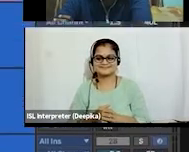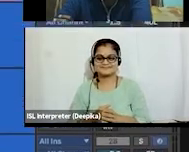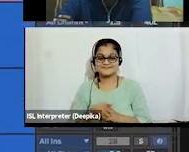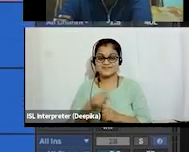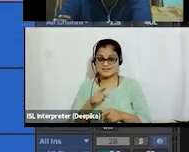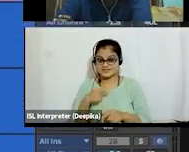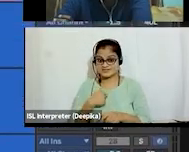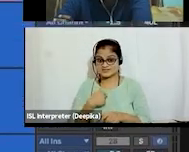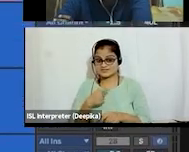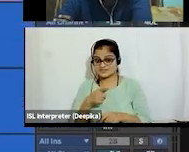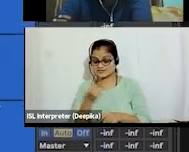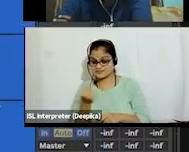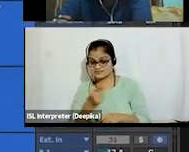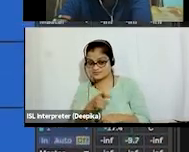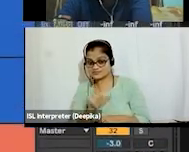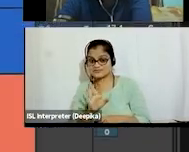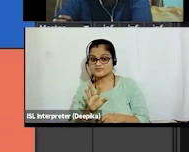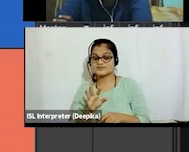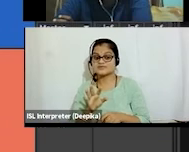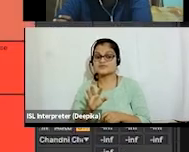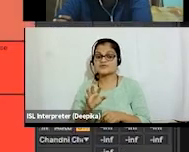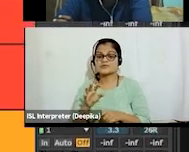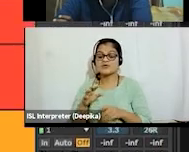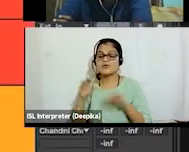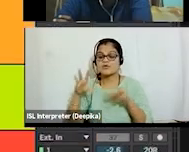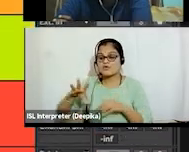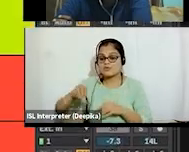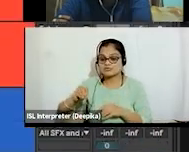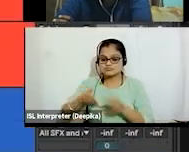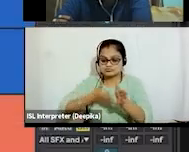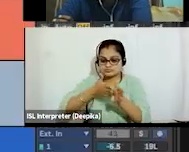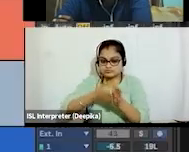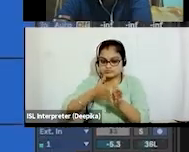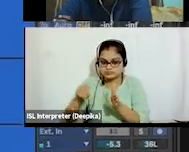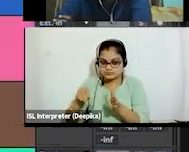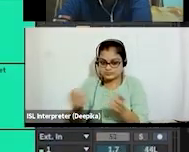I've used the sound of the horns of the train as transition